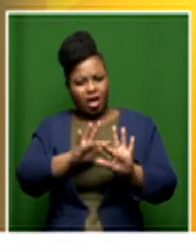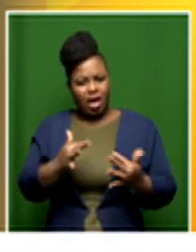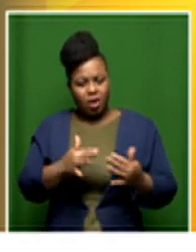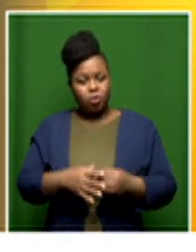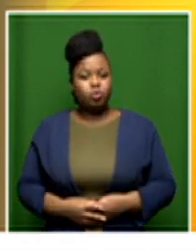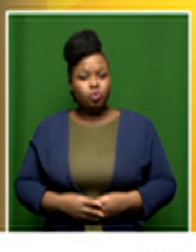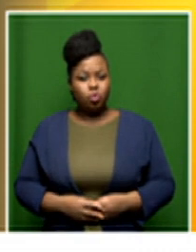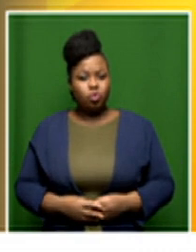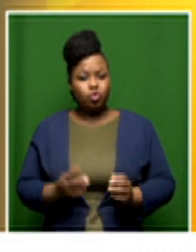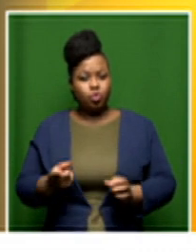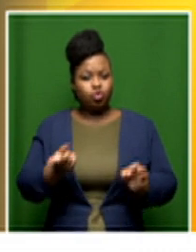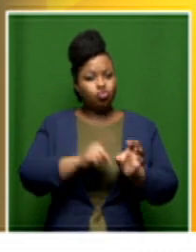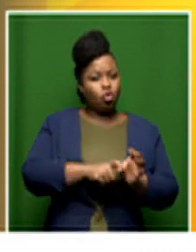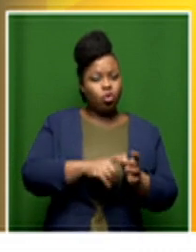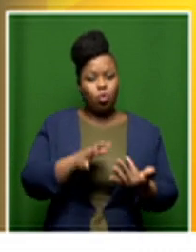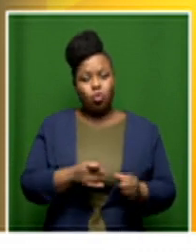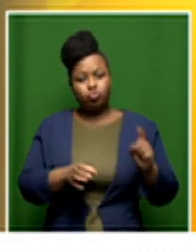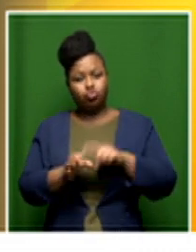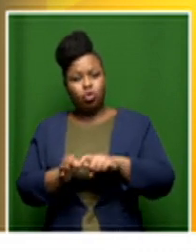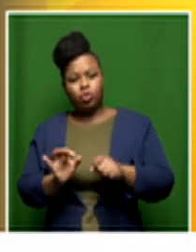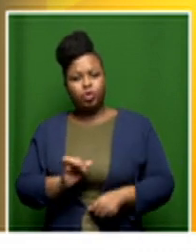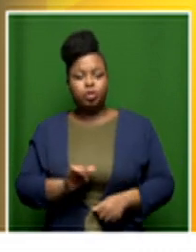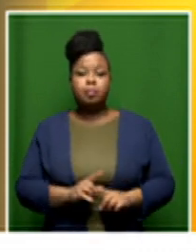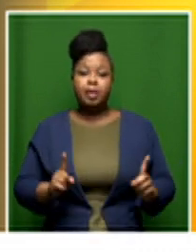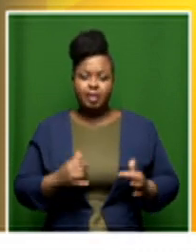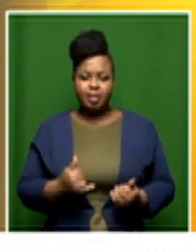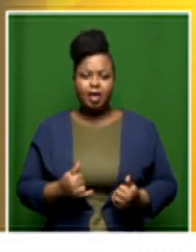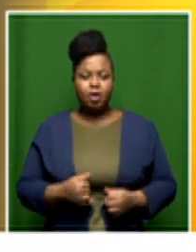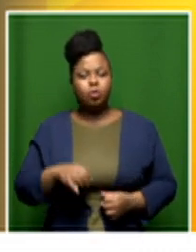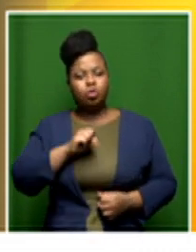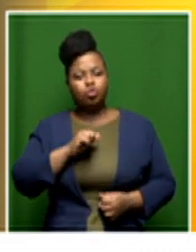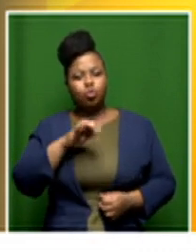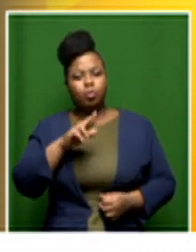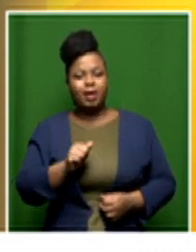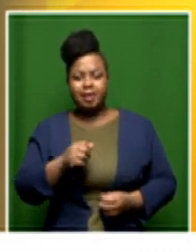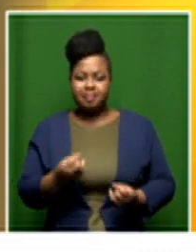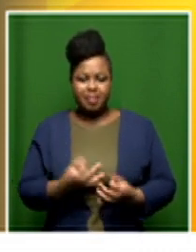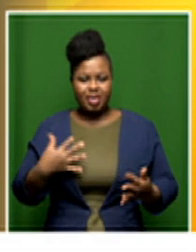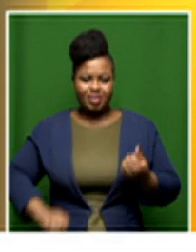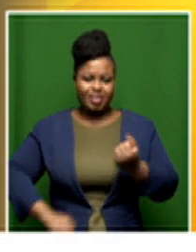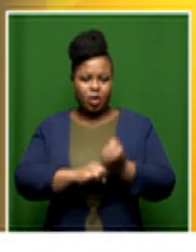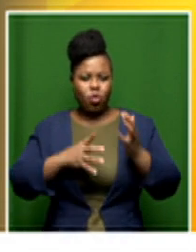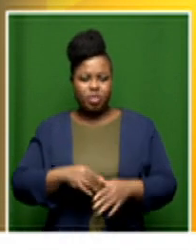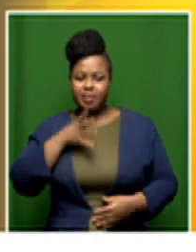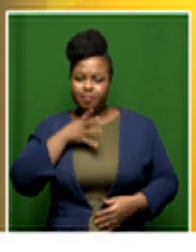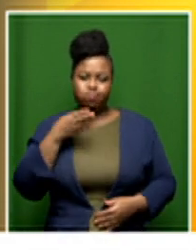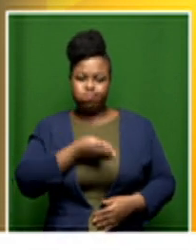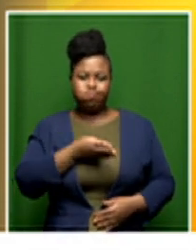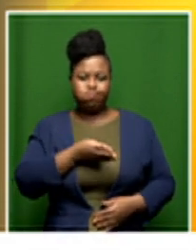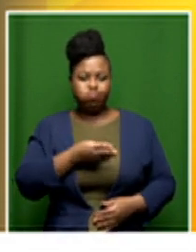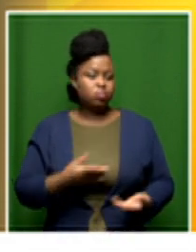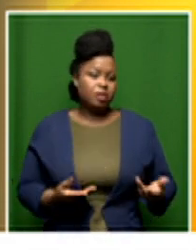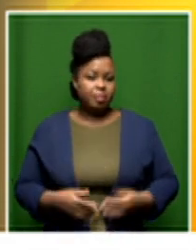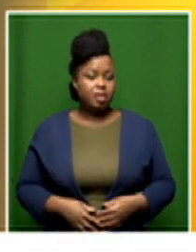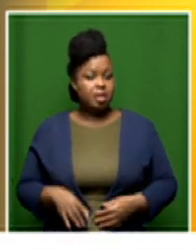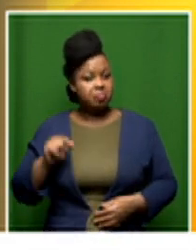one faction and leave the other? And by the way, Supra is at the heart of that factional arrangement. And it will